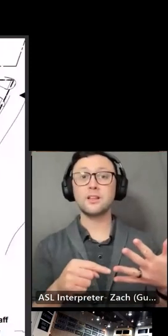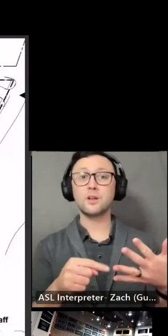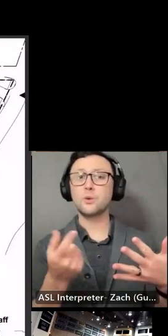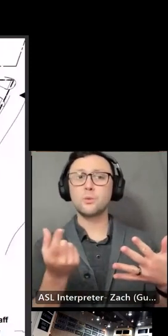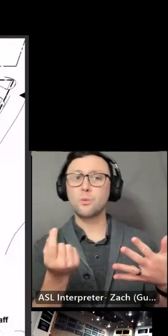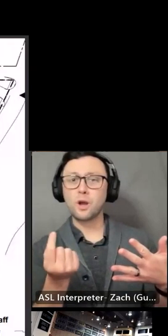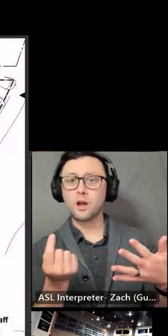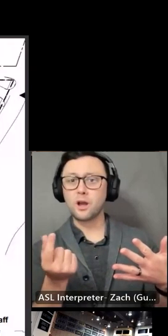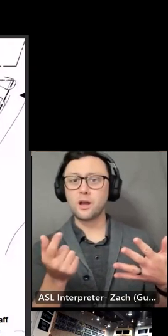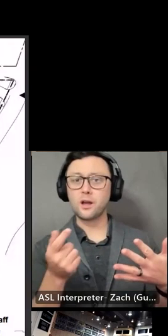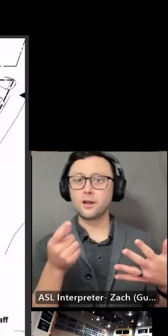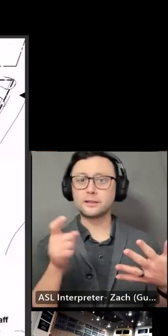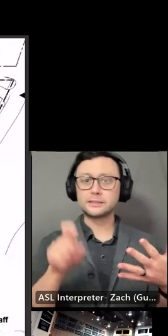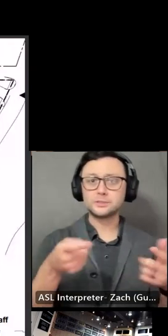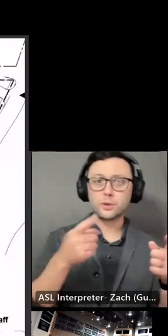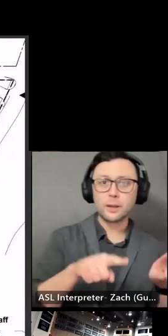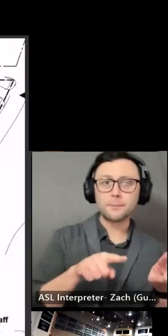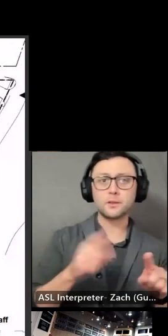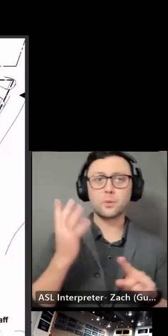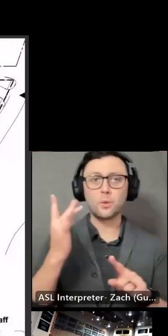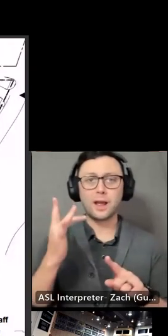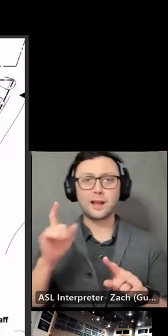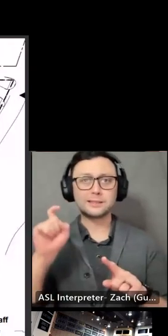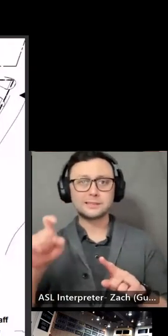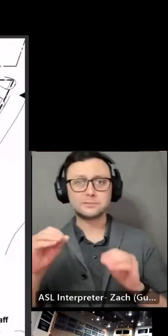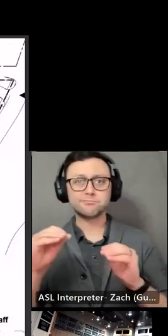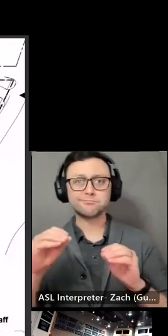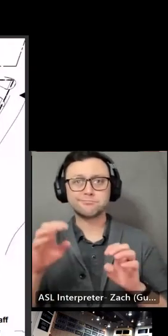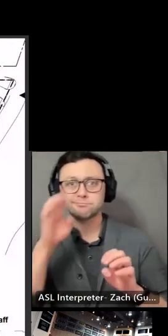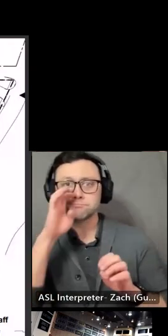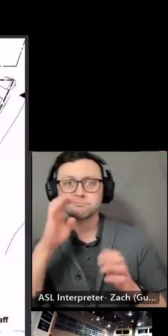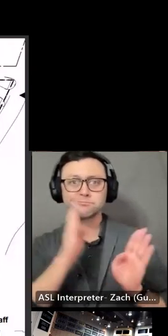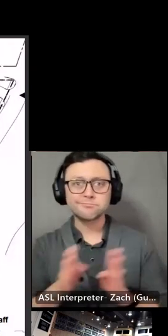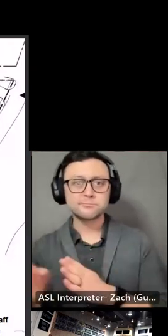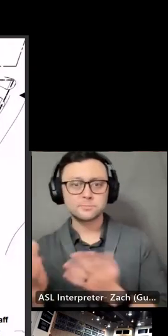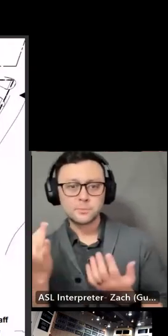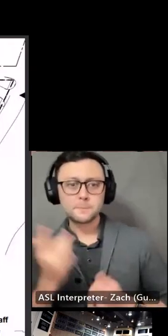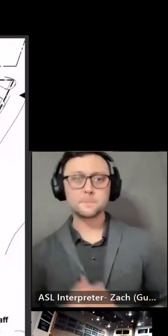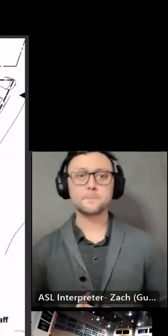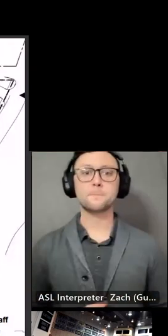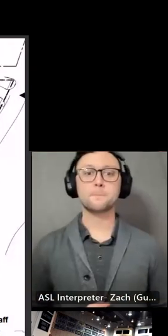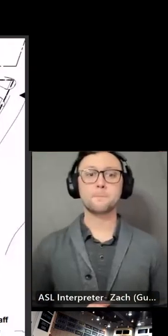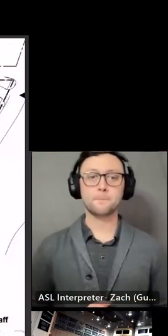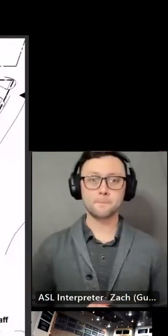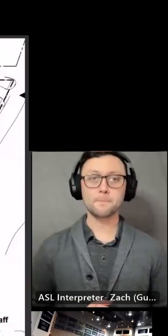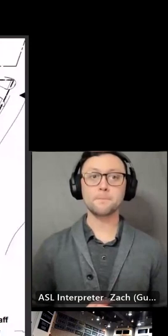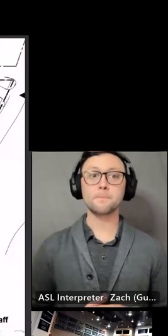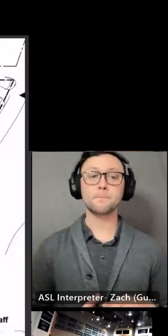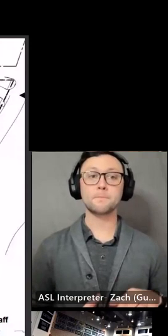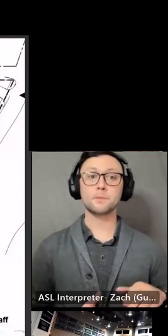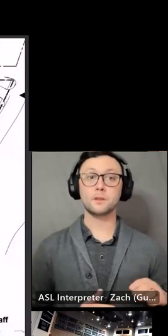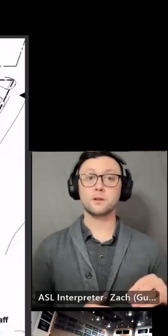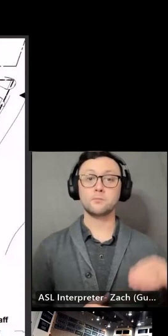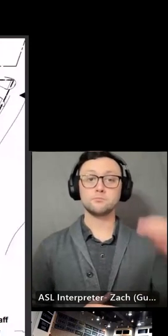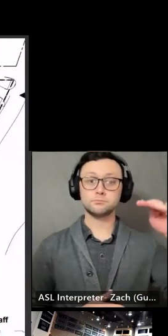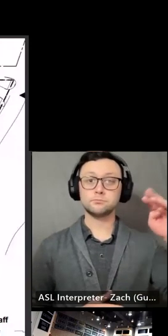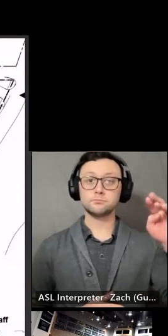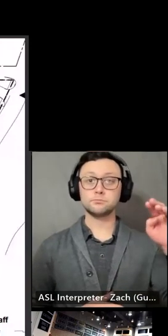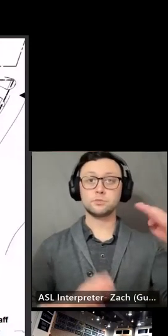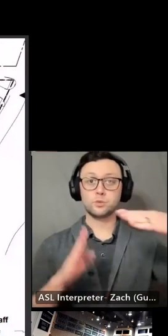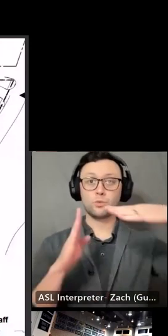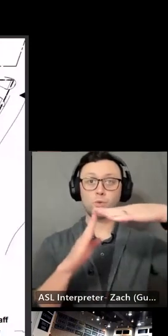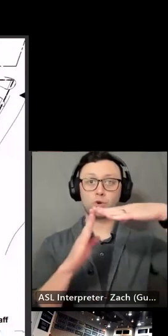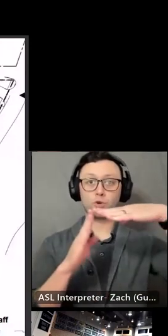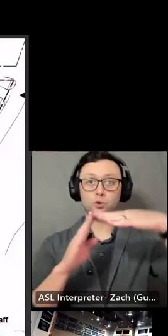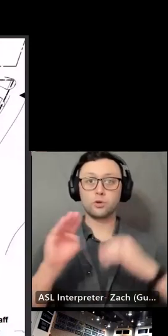of why this facility needs to be the size of it. So on the first floor in the upper corner, we're using that area largely